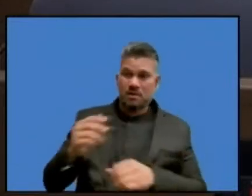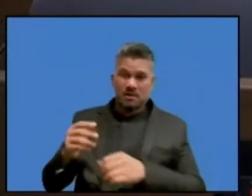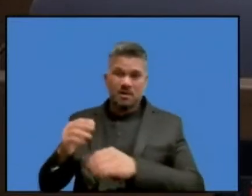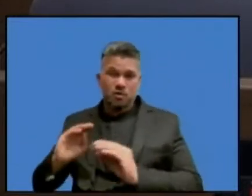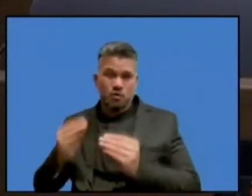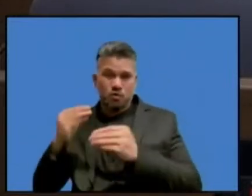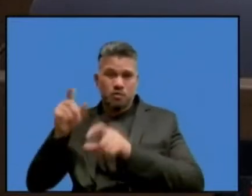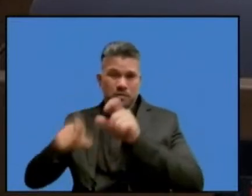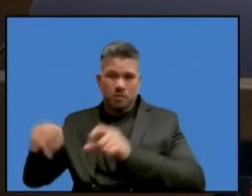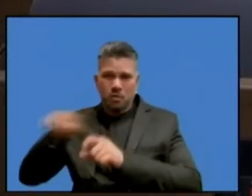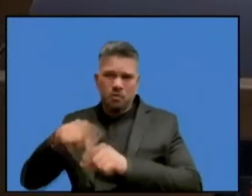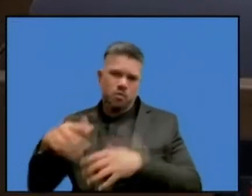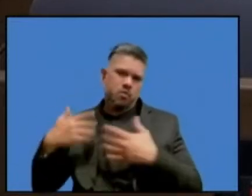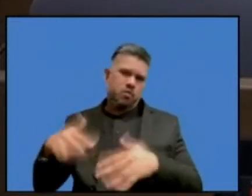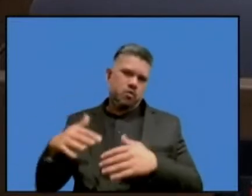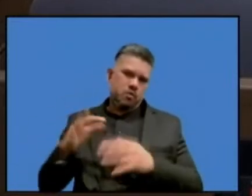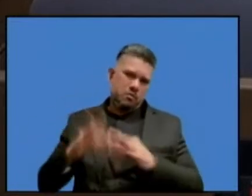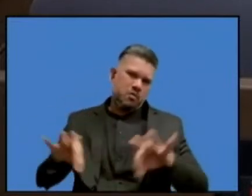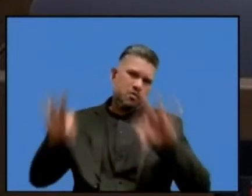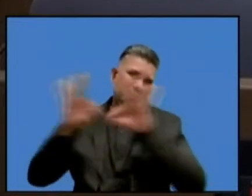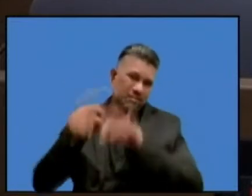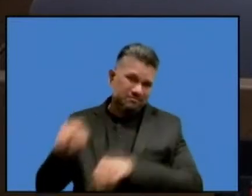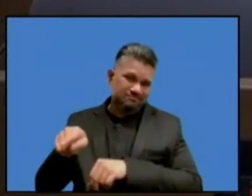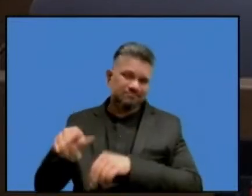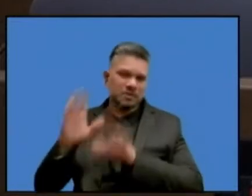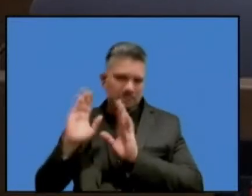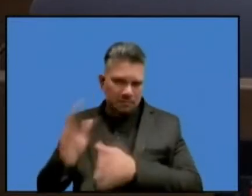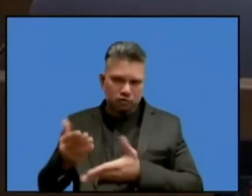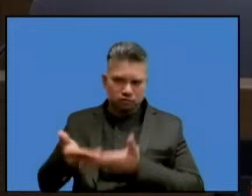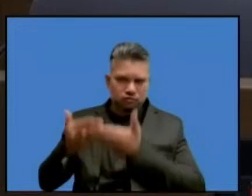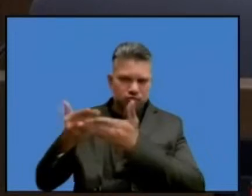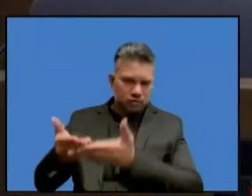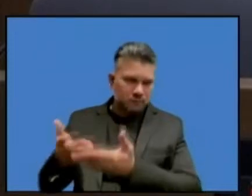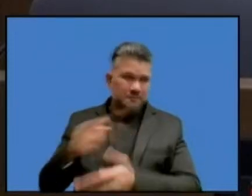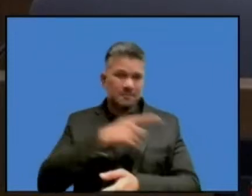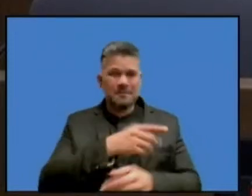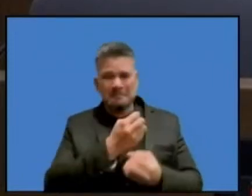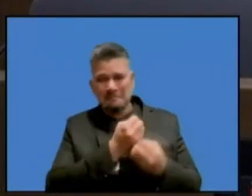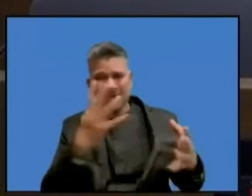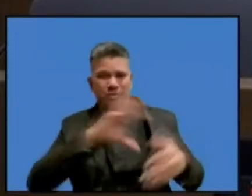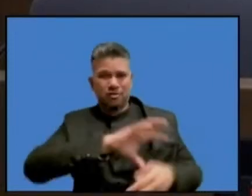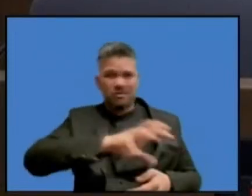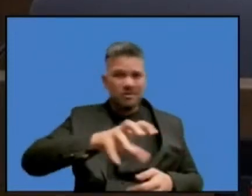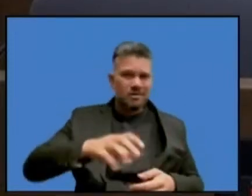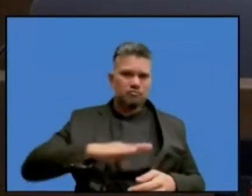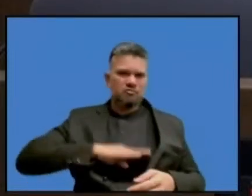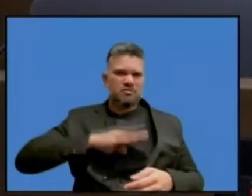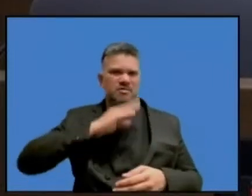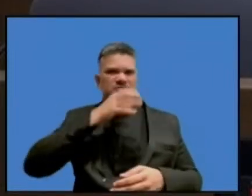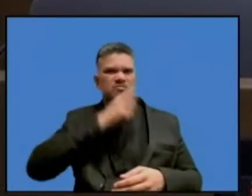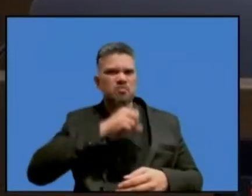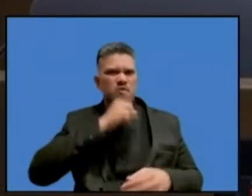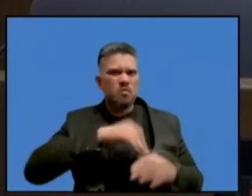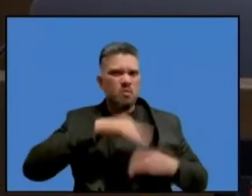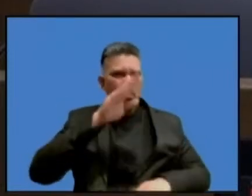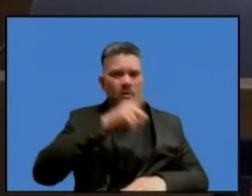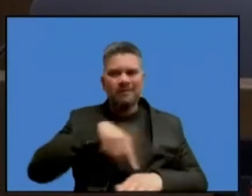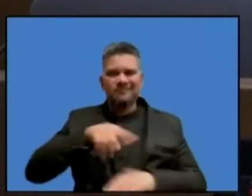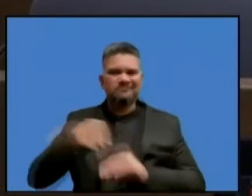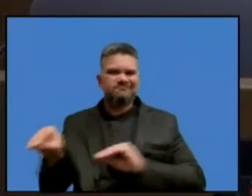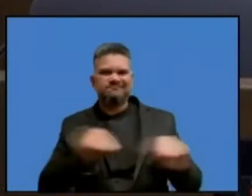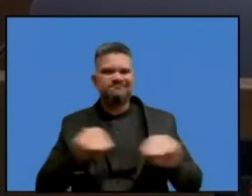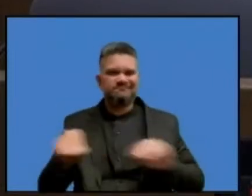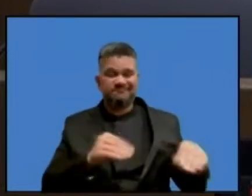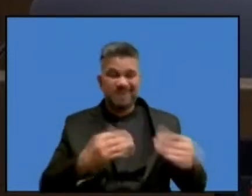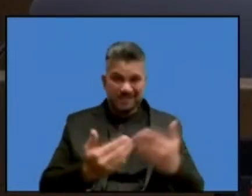filling skills shortages and addressing issues of aging workforce in many countries of destination. And number 3, to promote social support